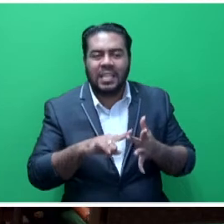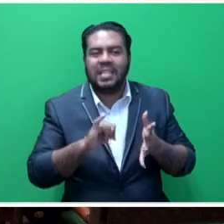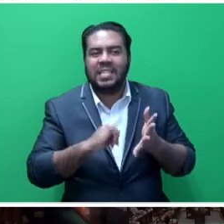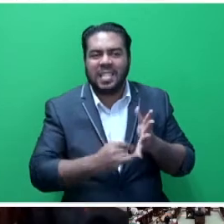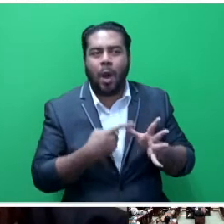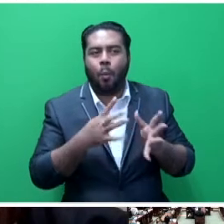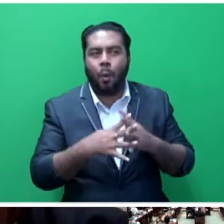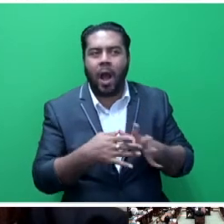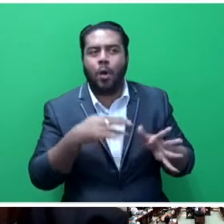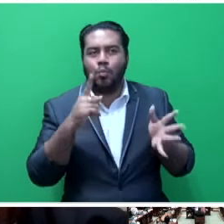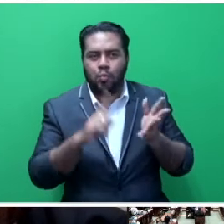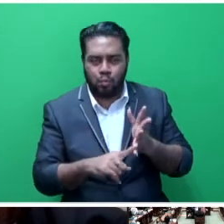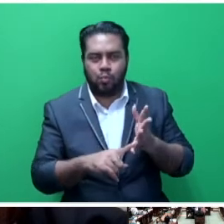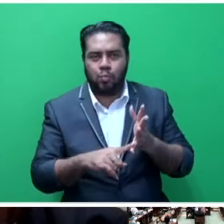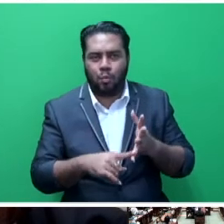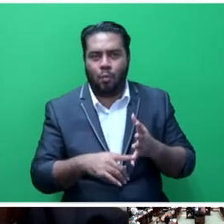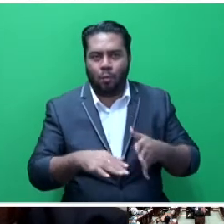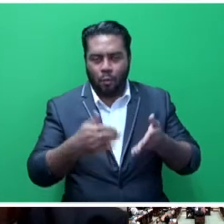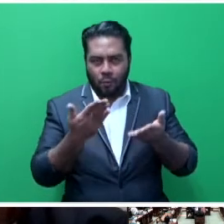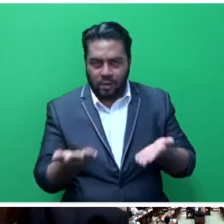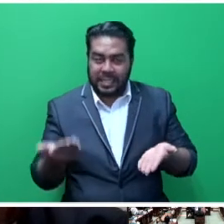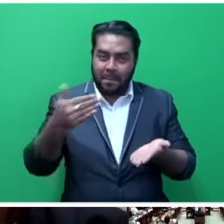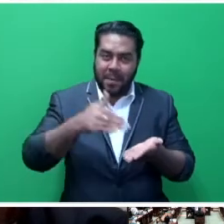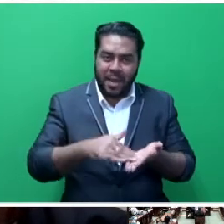Thank you, Honourable Speaker, sir. Supplementary question.